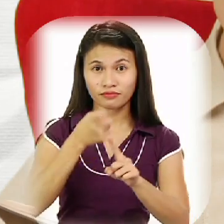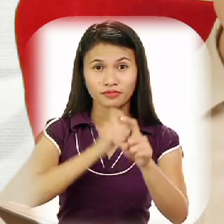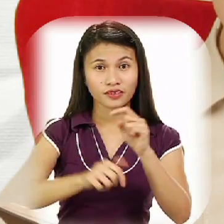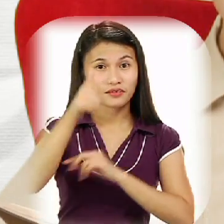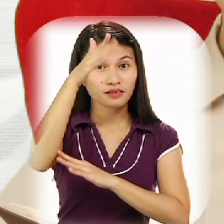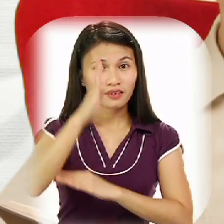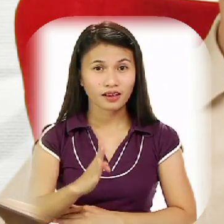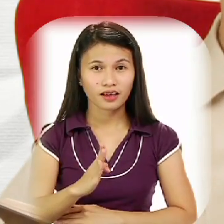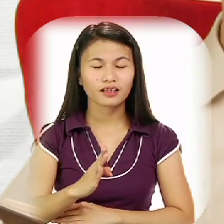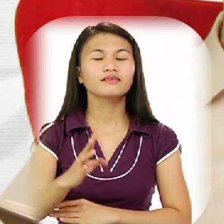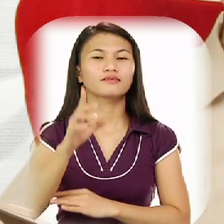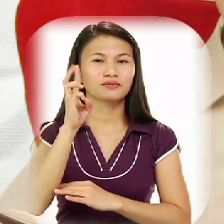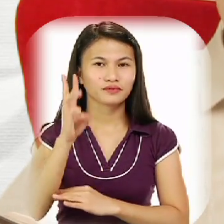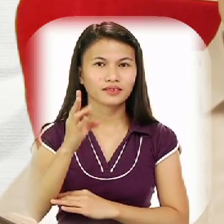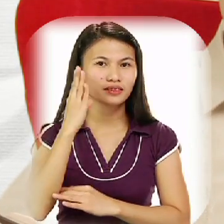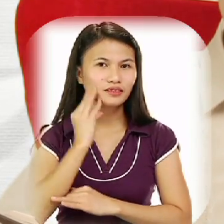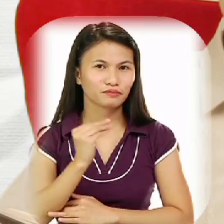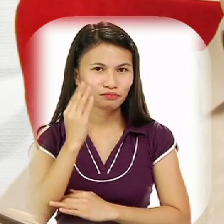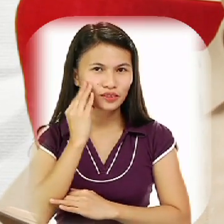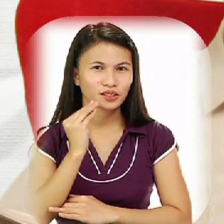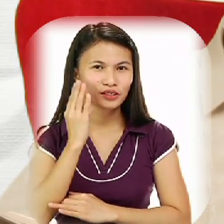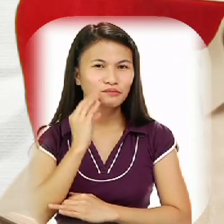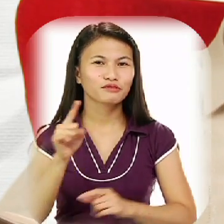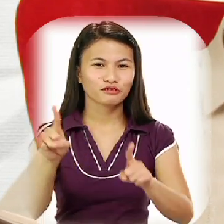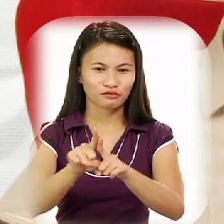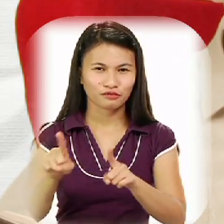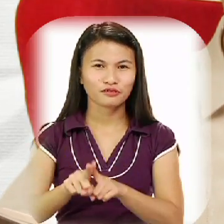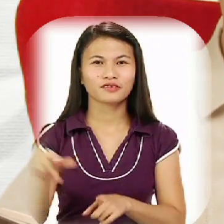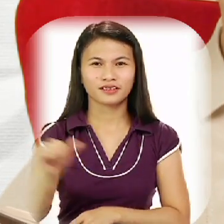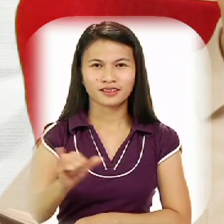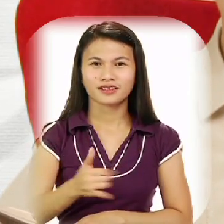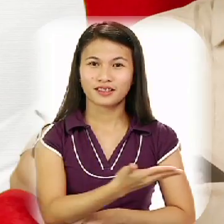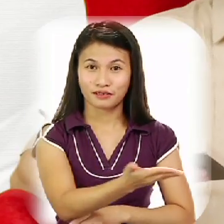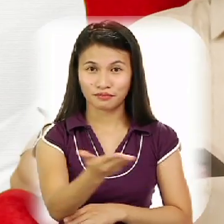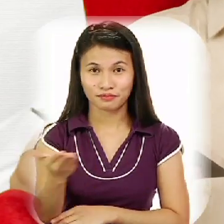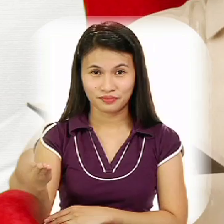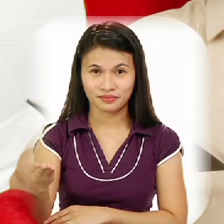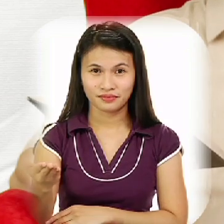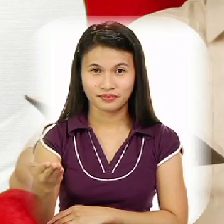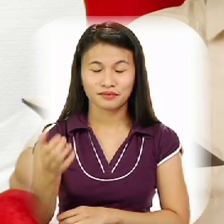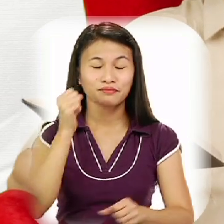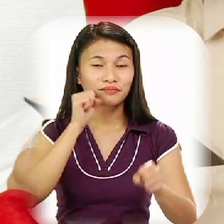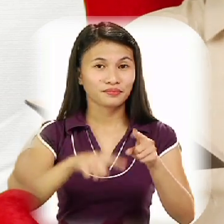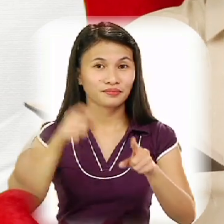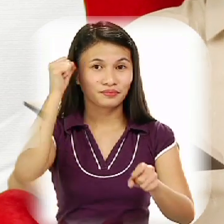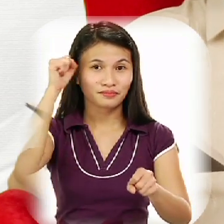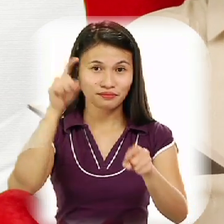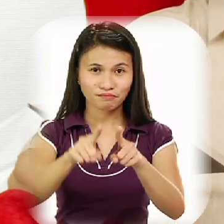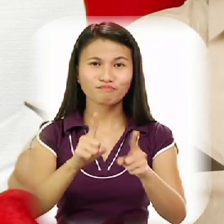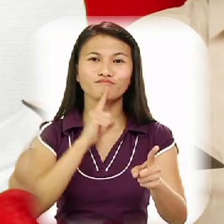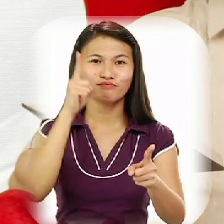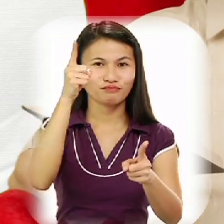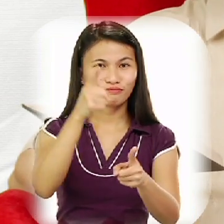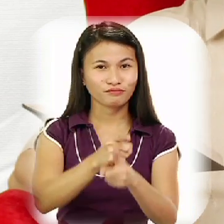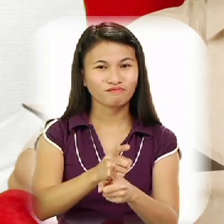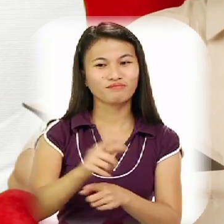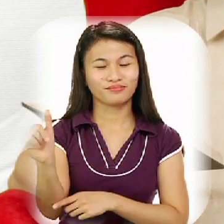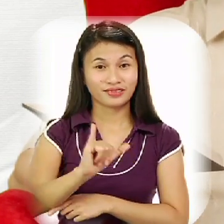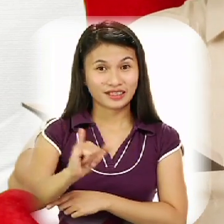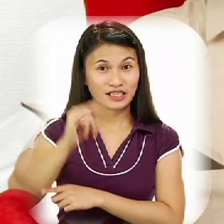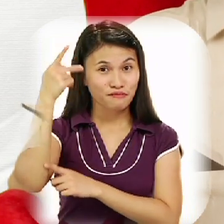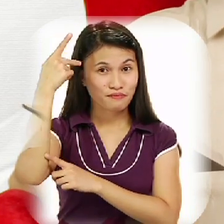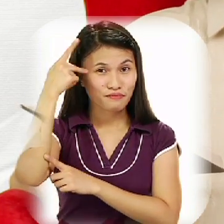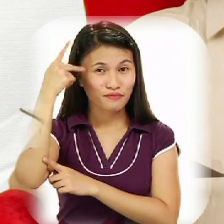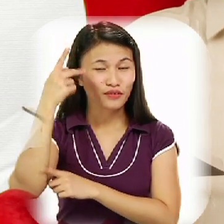from God may be experienced by them too. Brothers and sisters, I'm sure